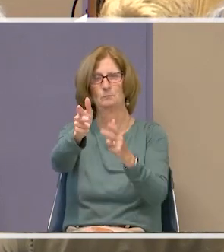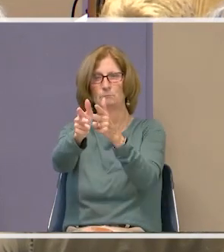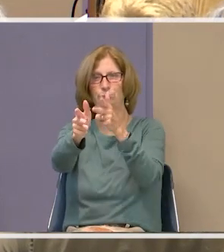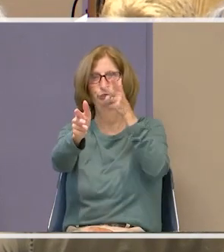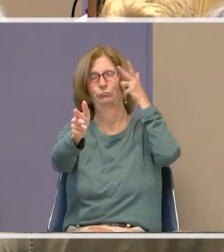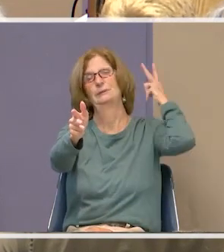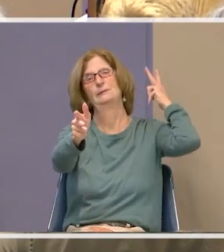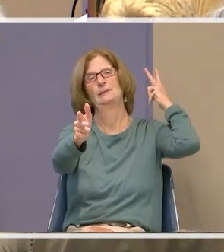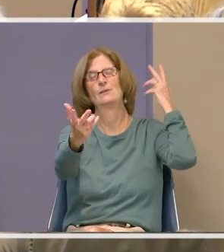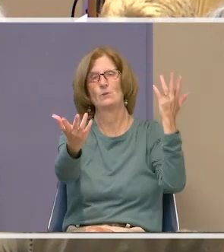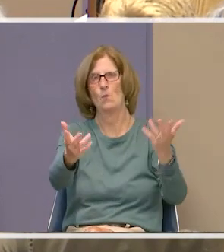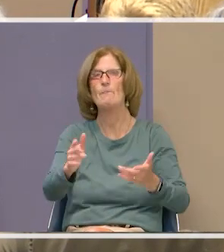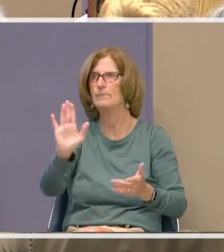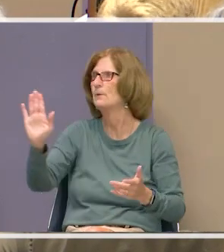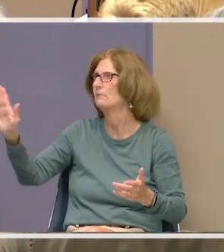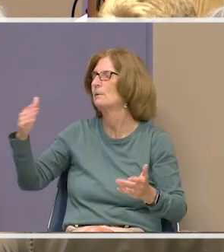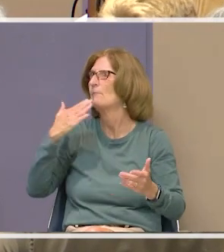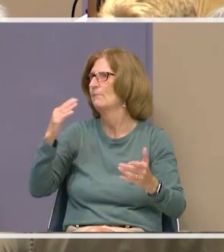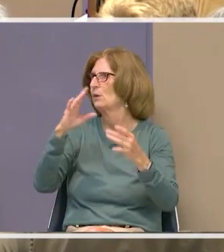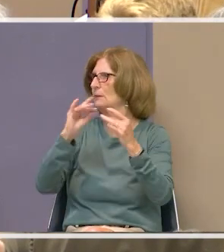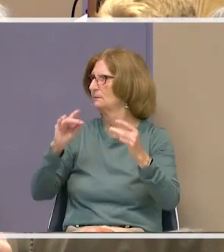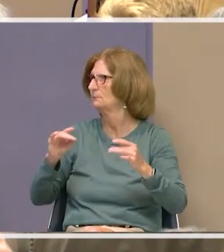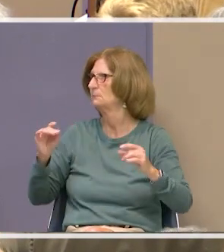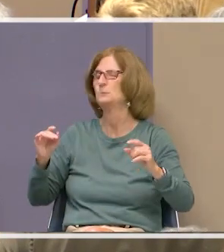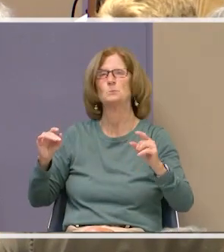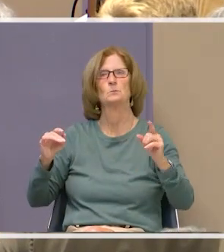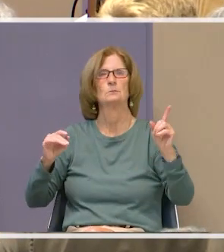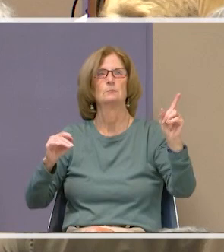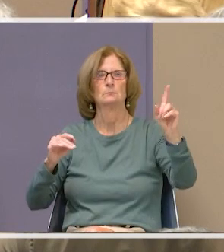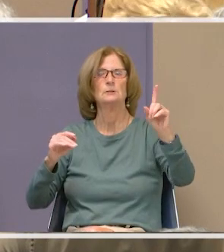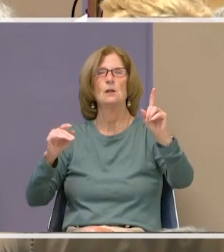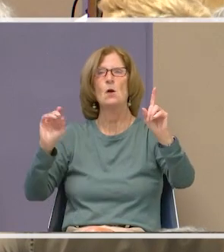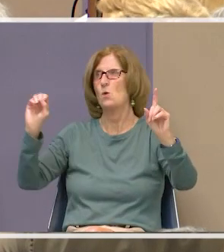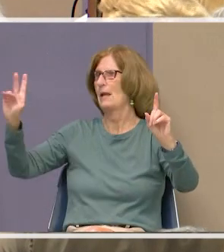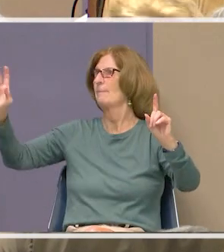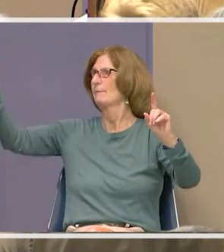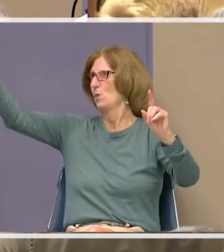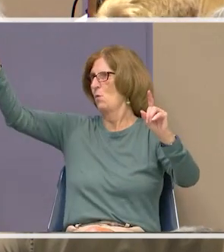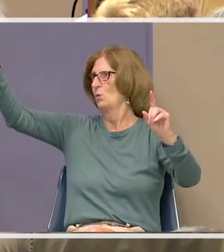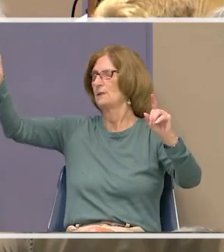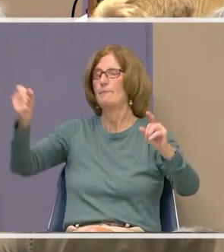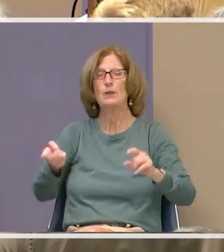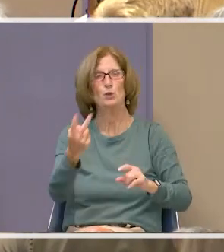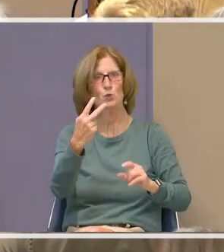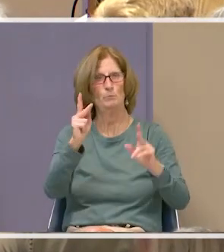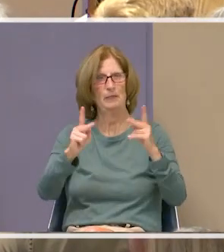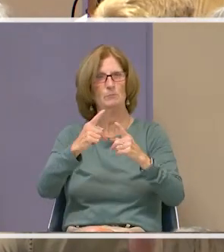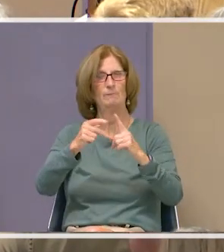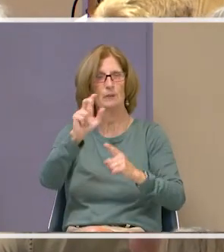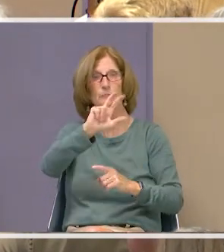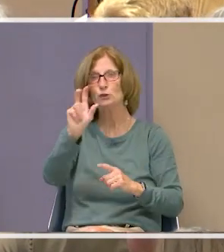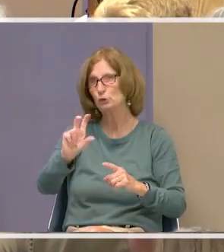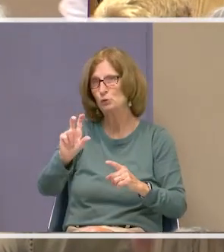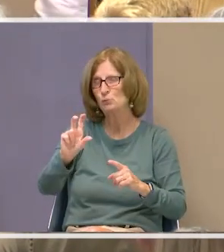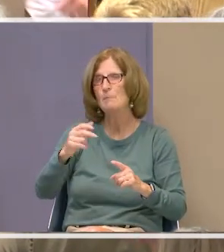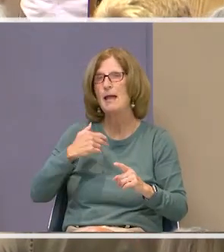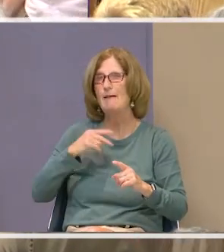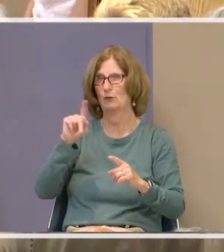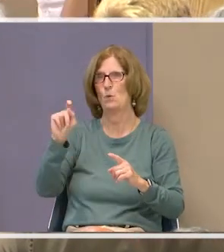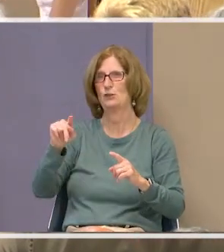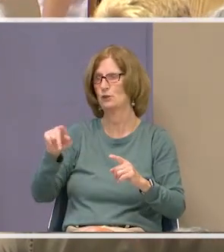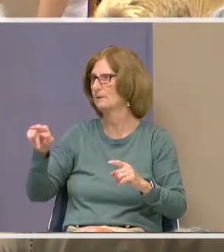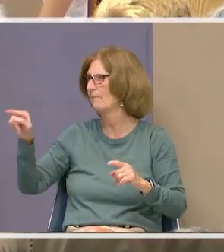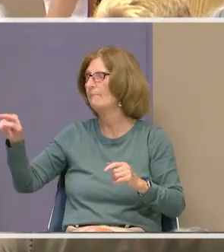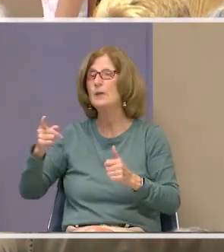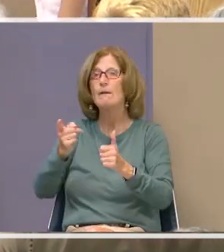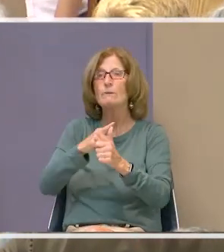Forbes. I'm going to ask 2 questions from Zoom before we move on. I'm just going to use a mic here.